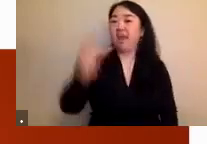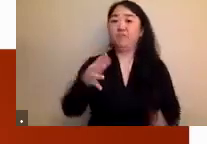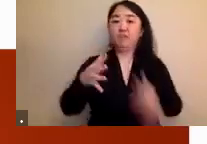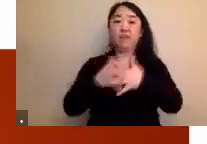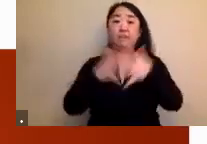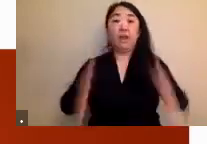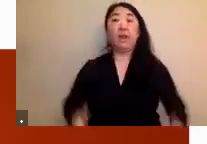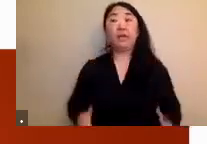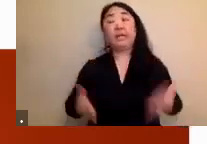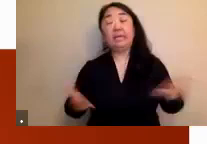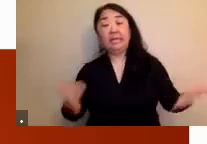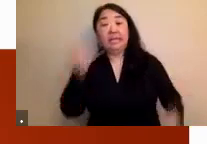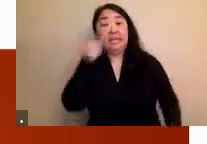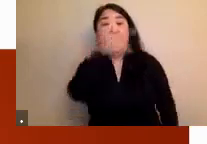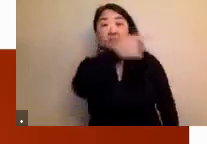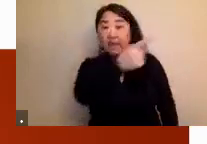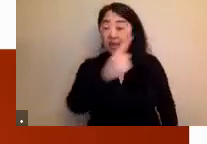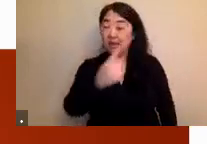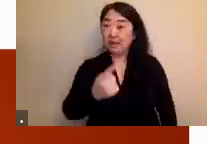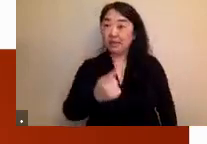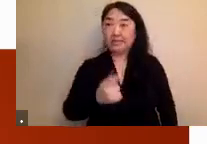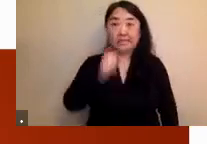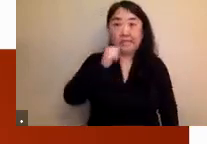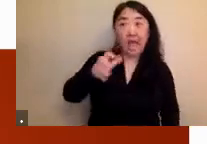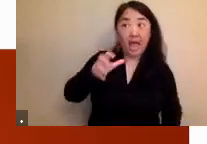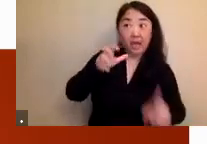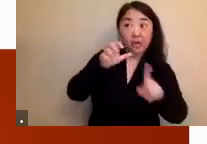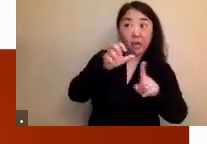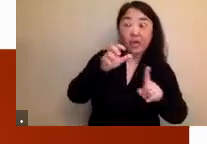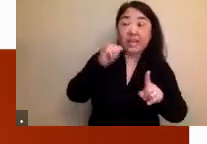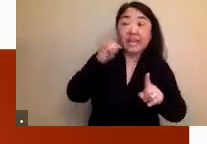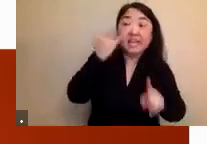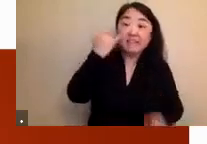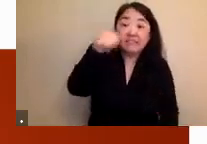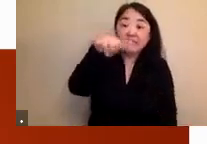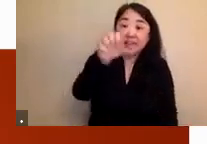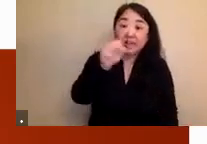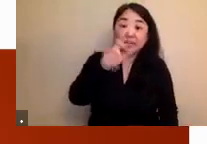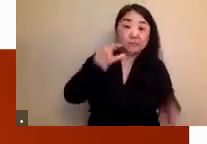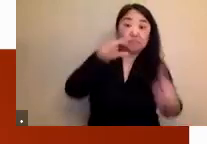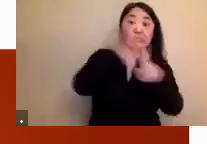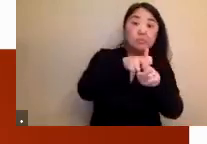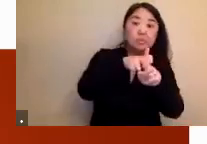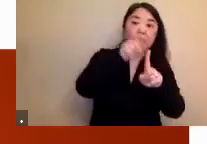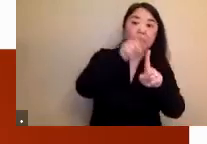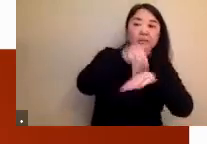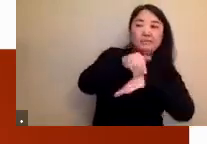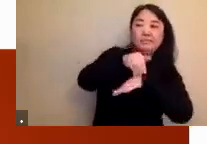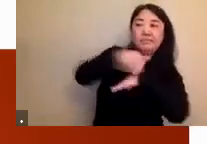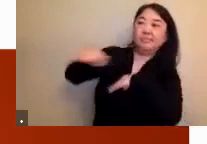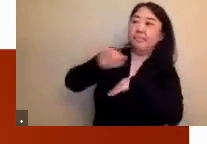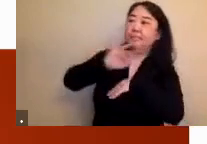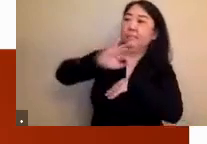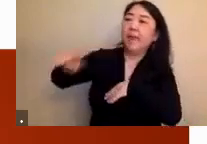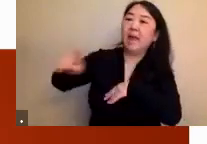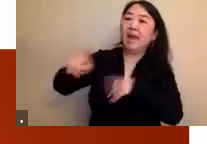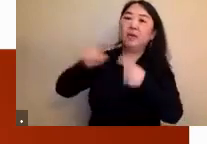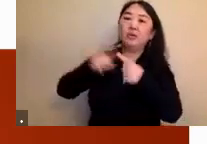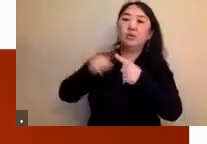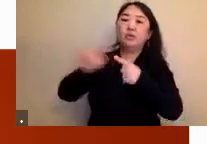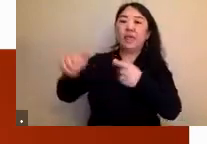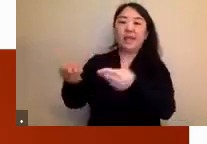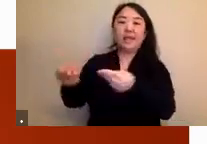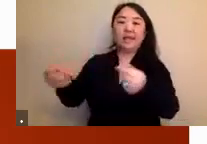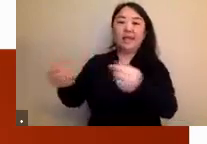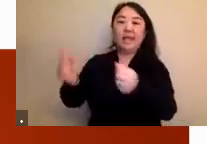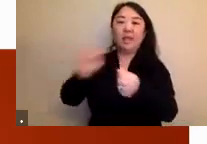they were to not get caught, if they were to get caught, to have to go back to the land where